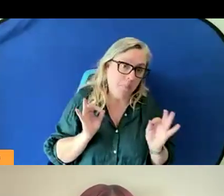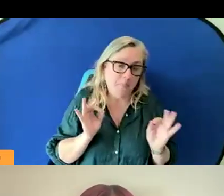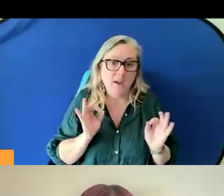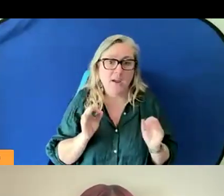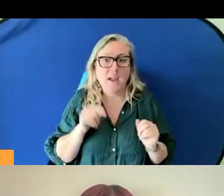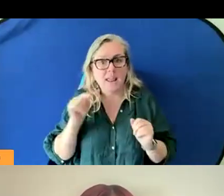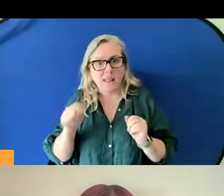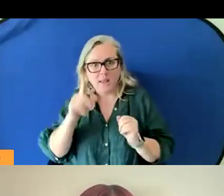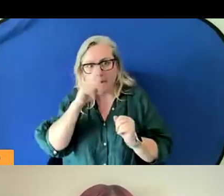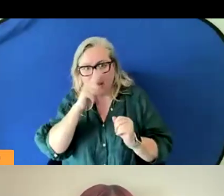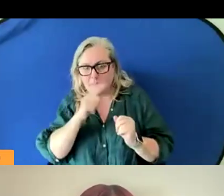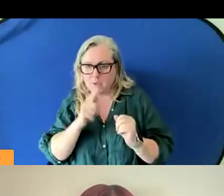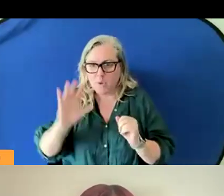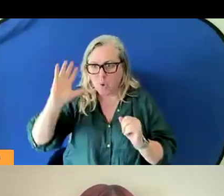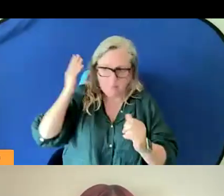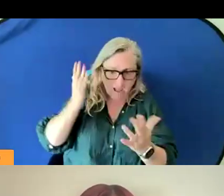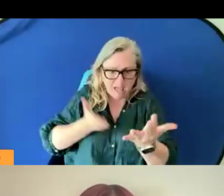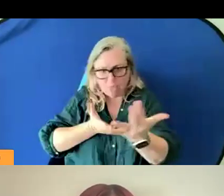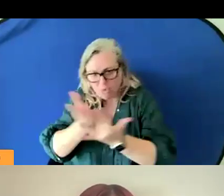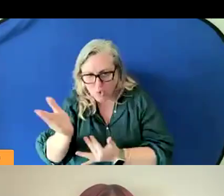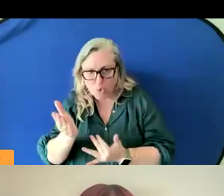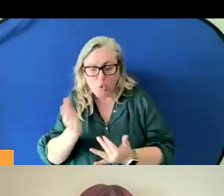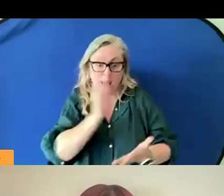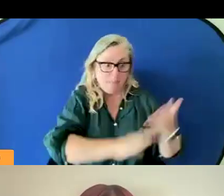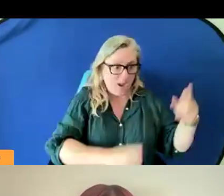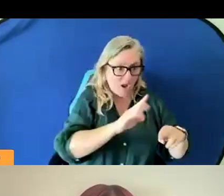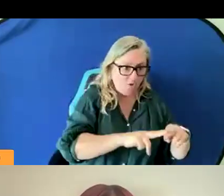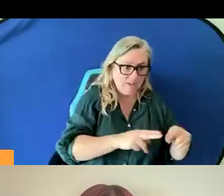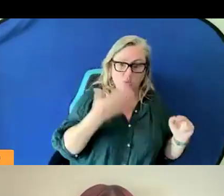it, and matching it up, what the parents want to know